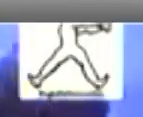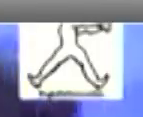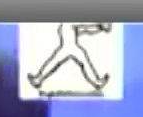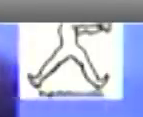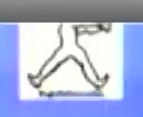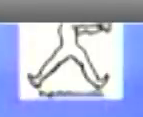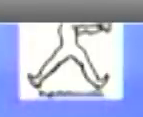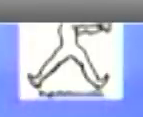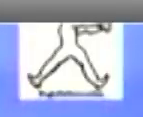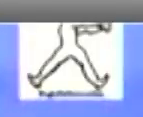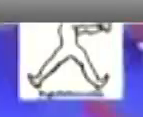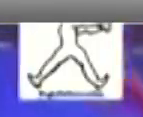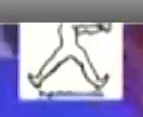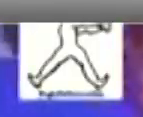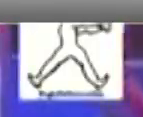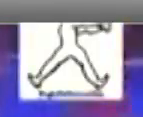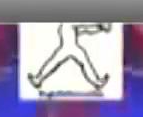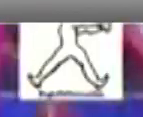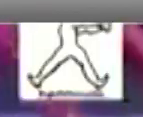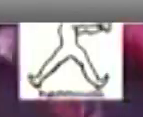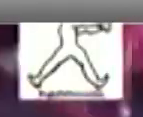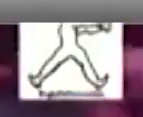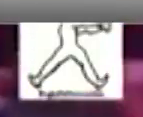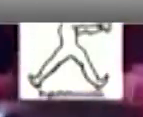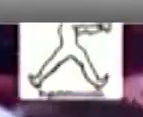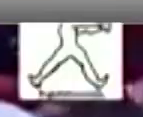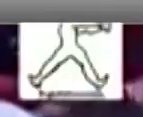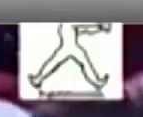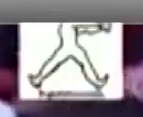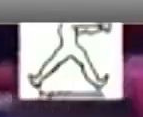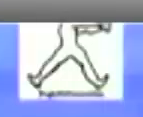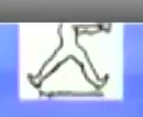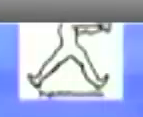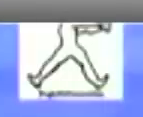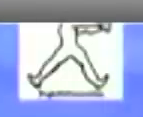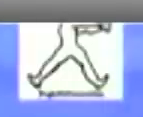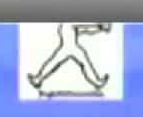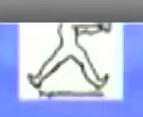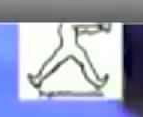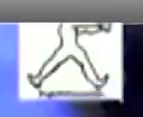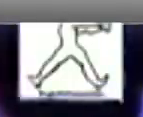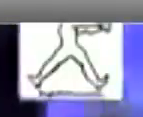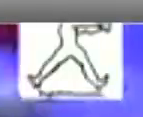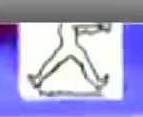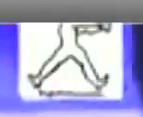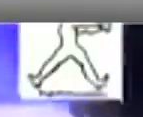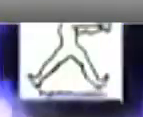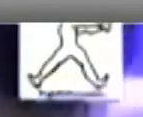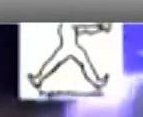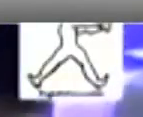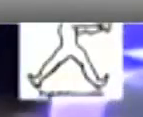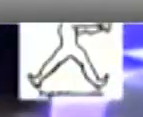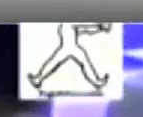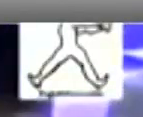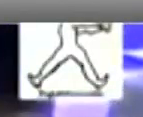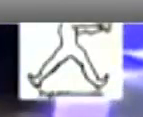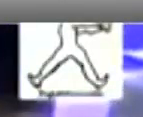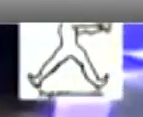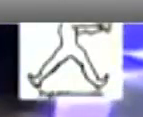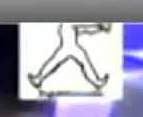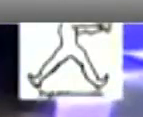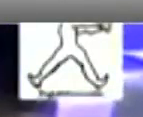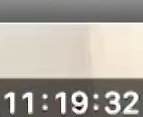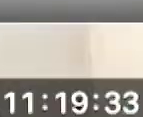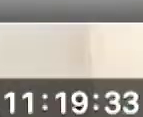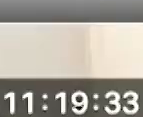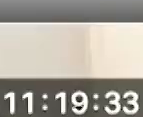safe spaces for youth to engage in more positive activities. The ministry will also be